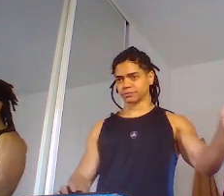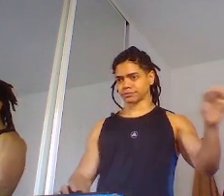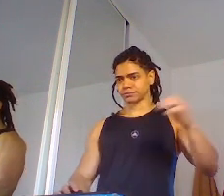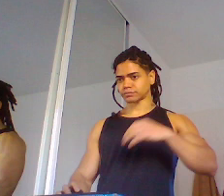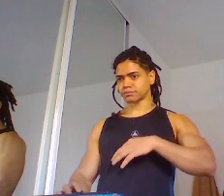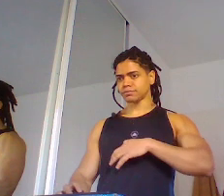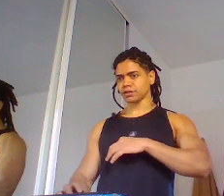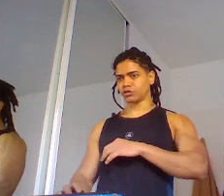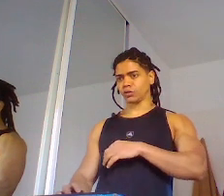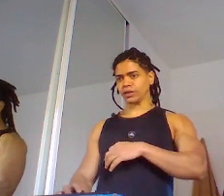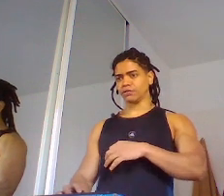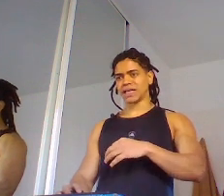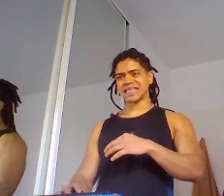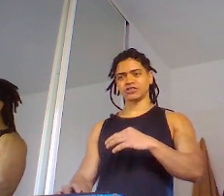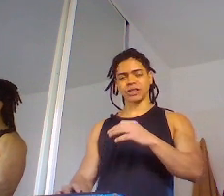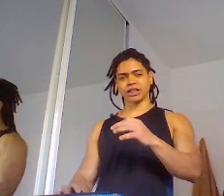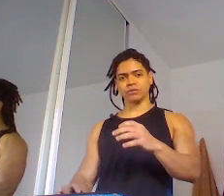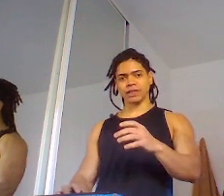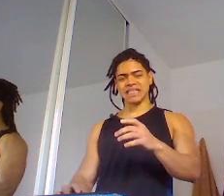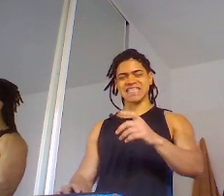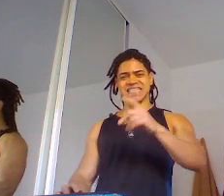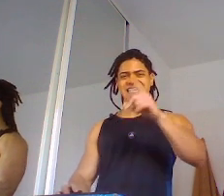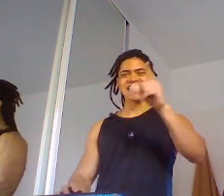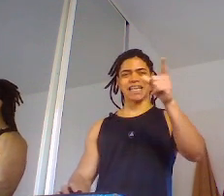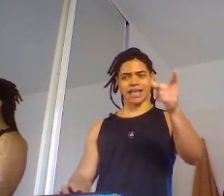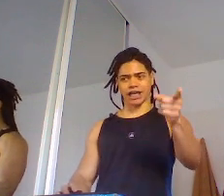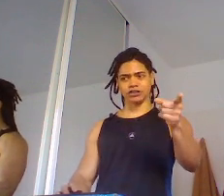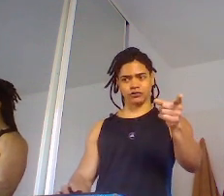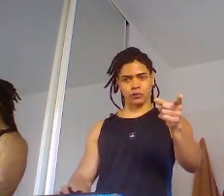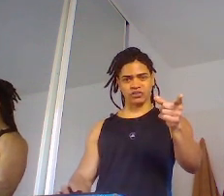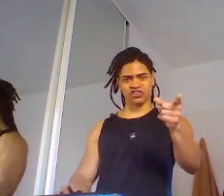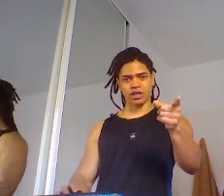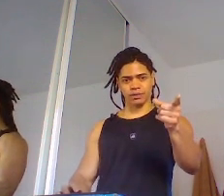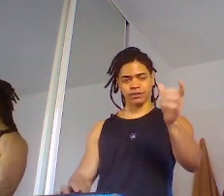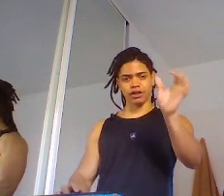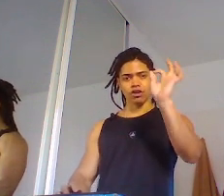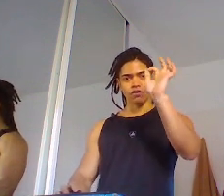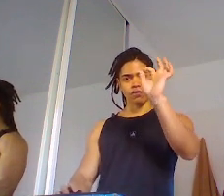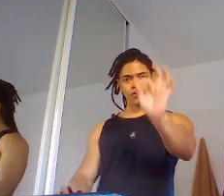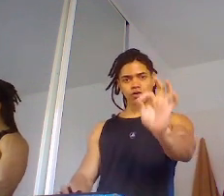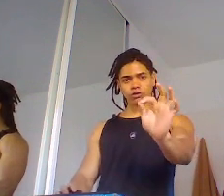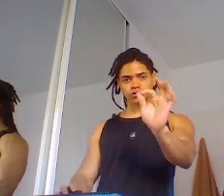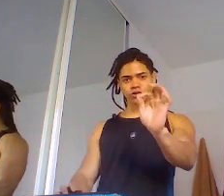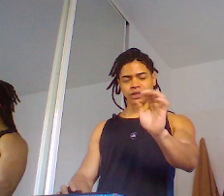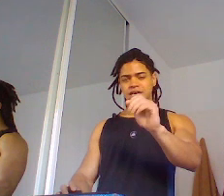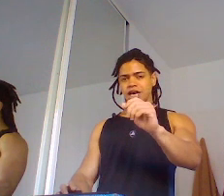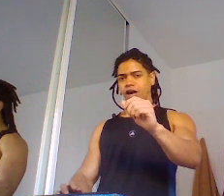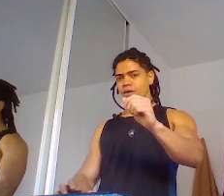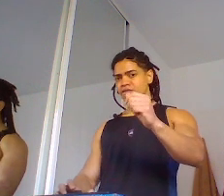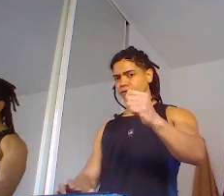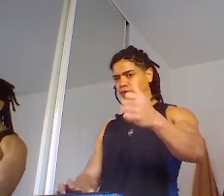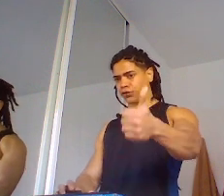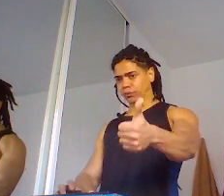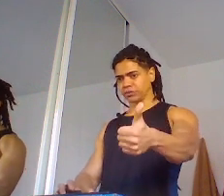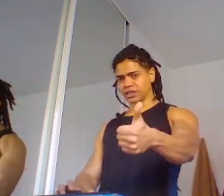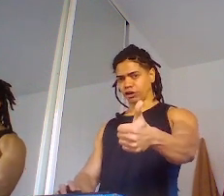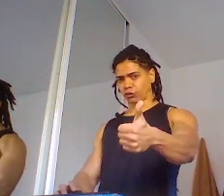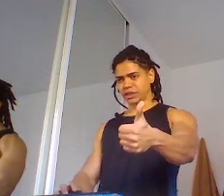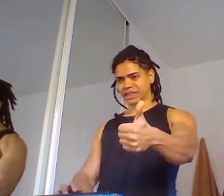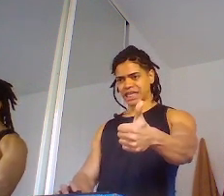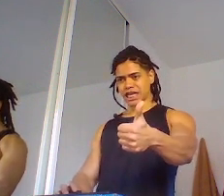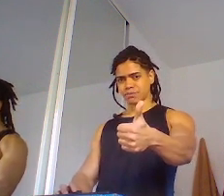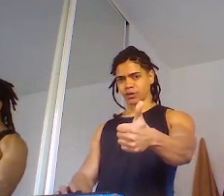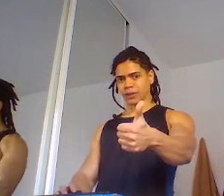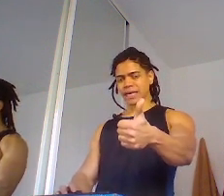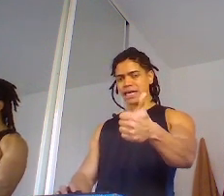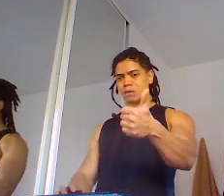Investopedia. So the financial activity in the cash flow statement focus on how a firm